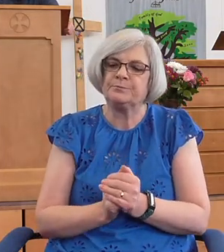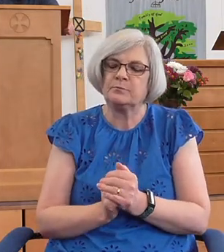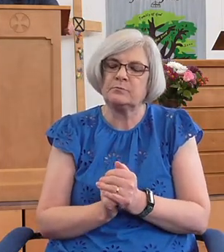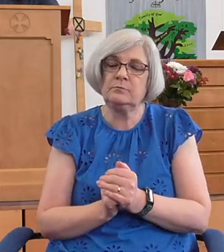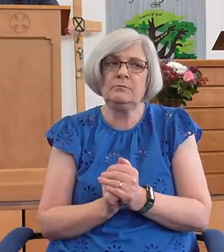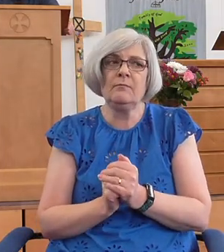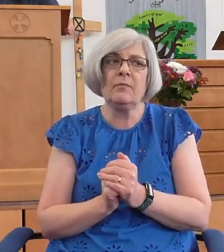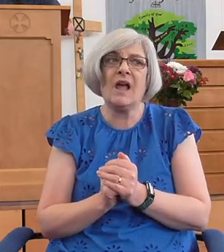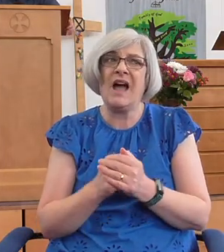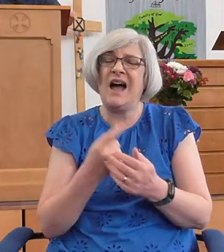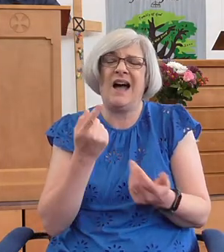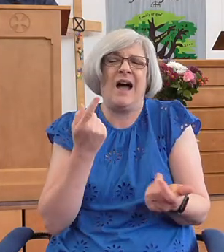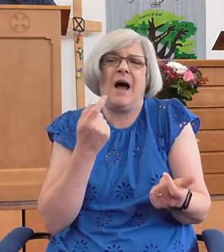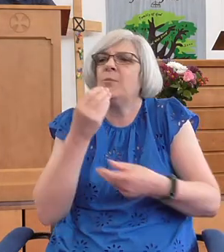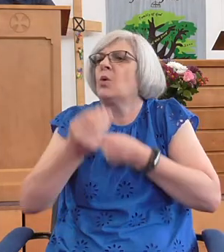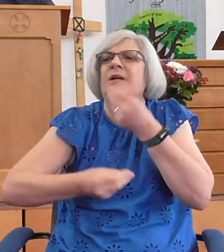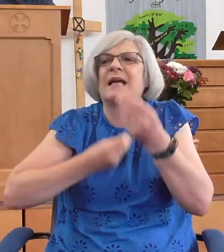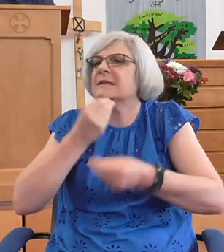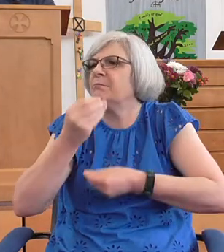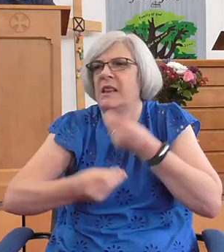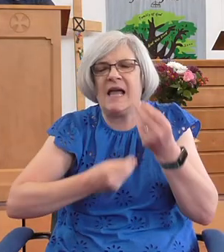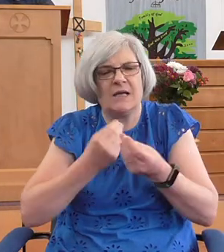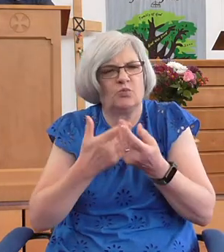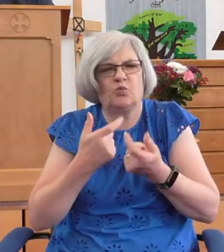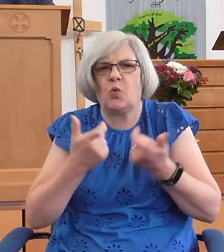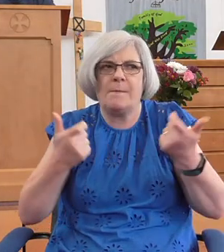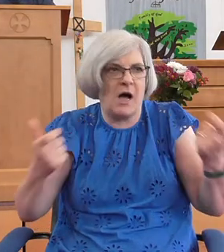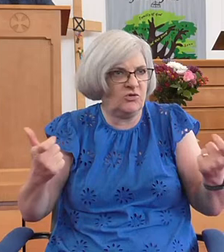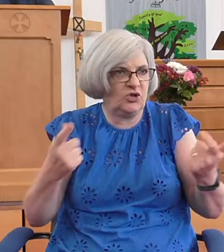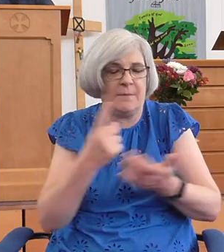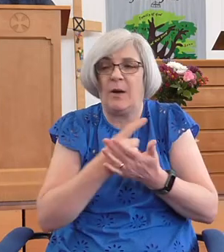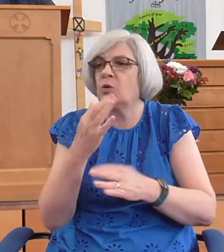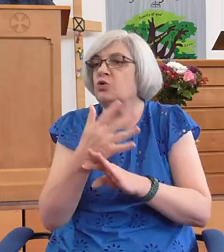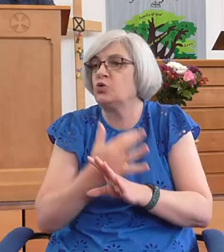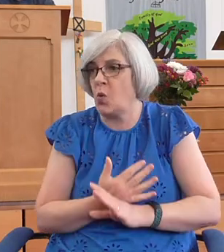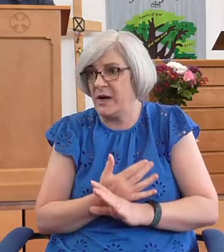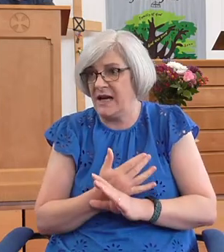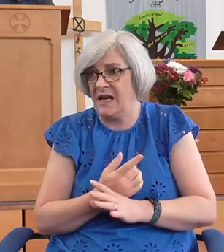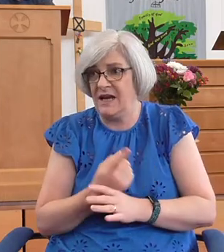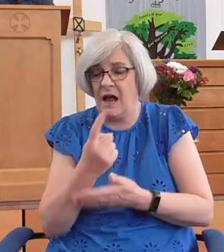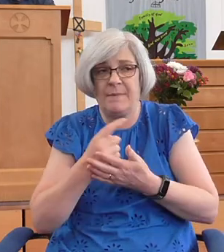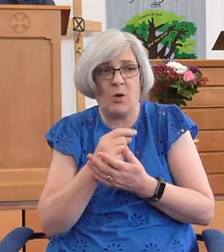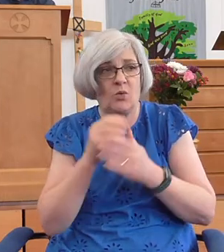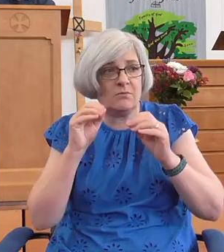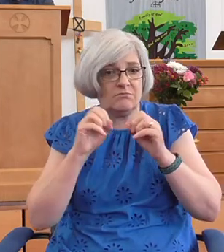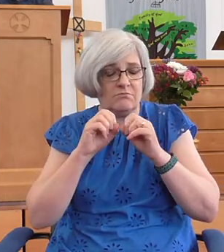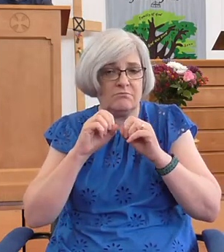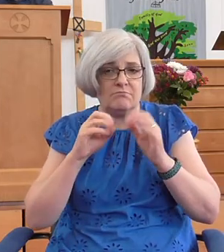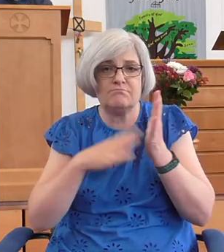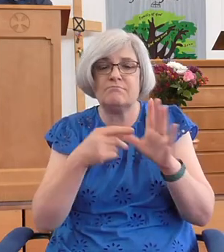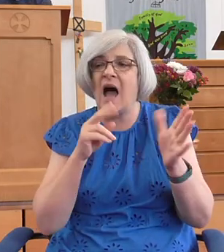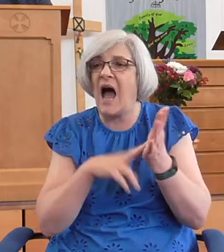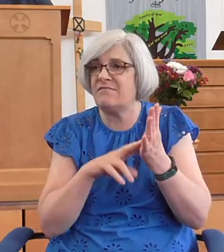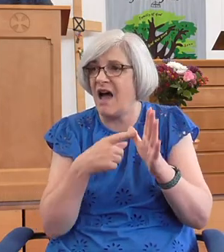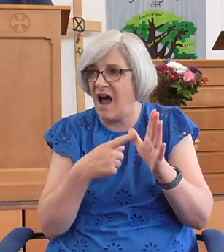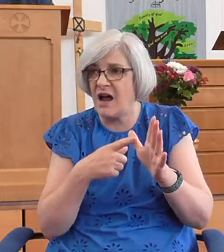Now, I don't intend to spend any great time this morning on the story of the miraculous feeding by manna and